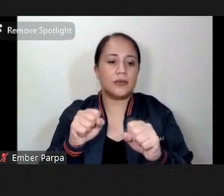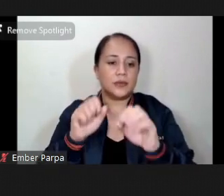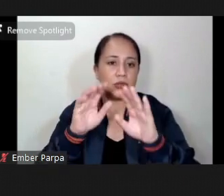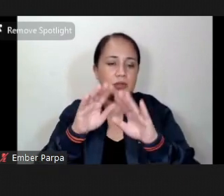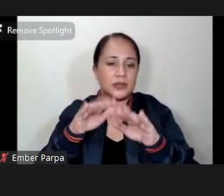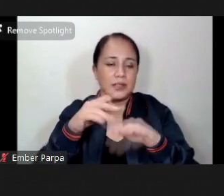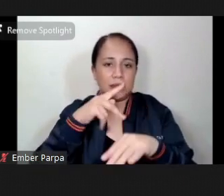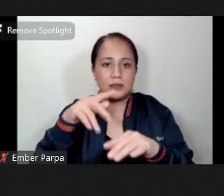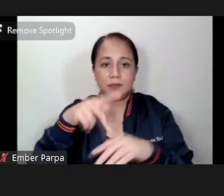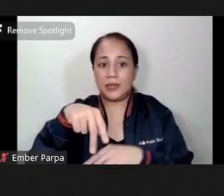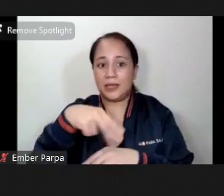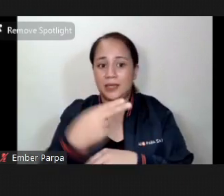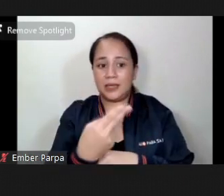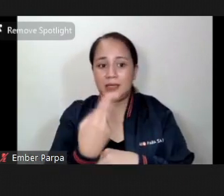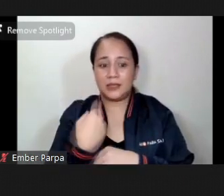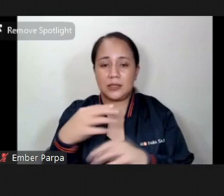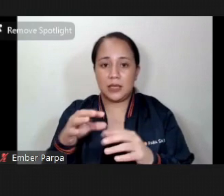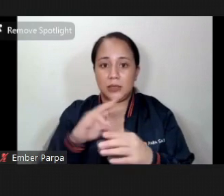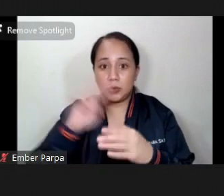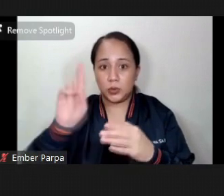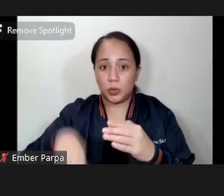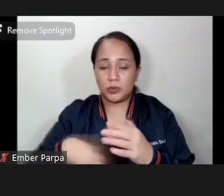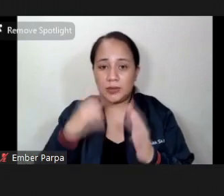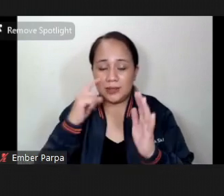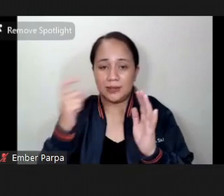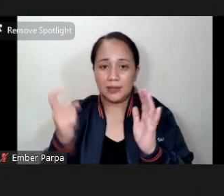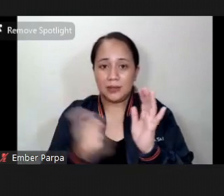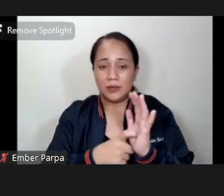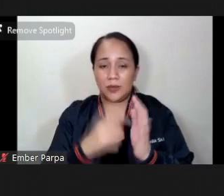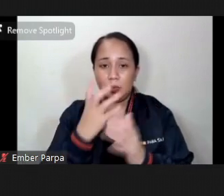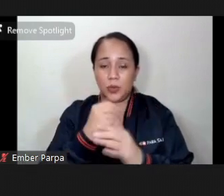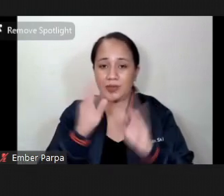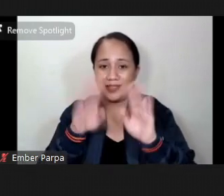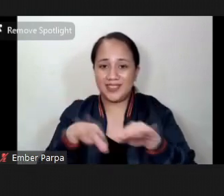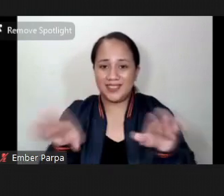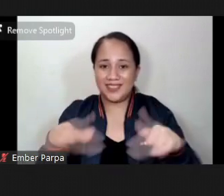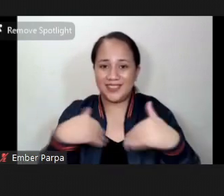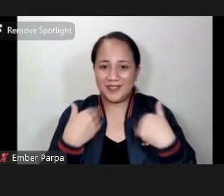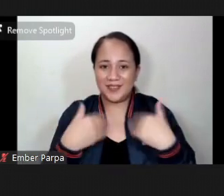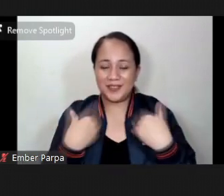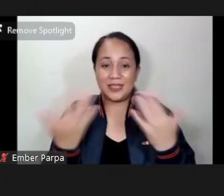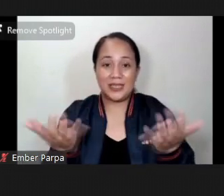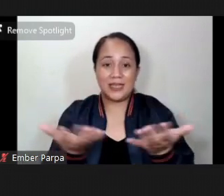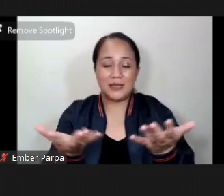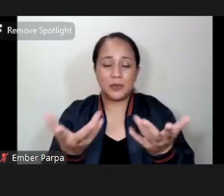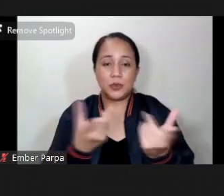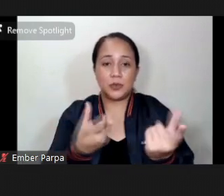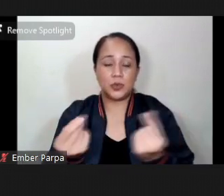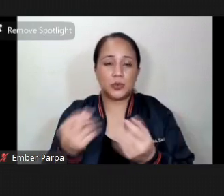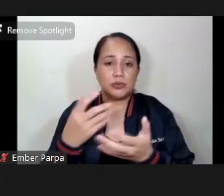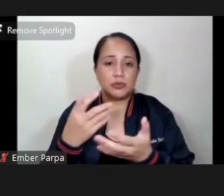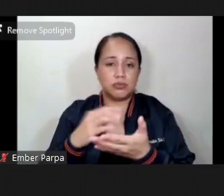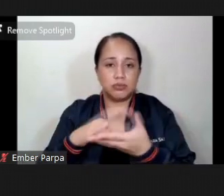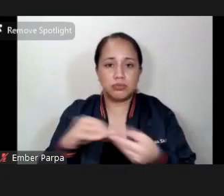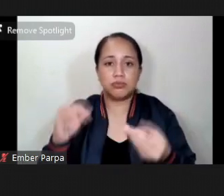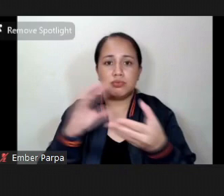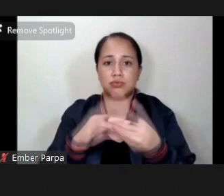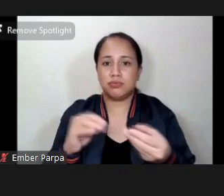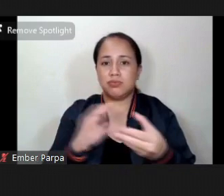program output, which is identified by the children and youth sa ating ginanap na kwentuhan o